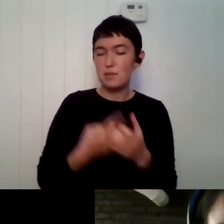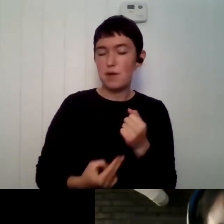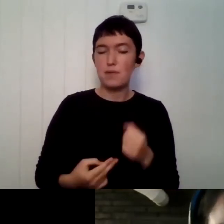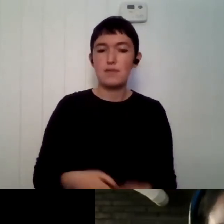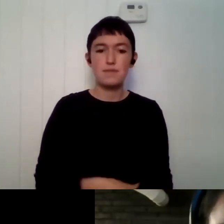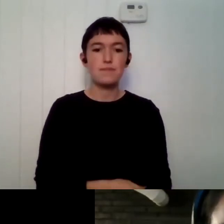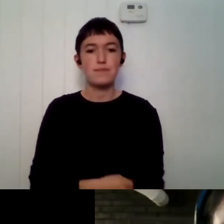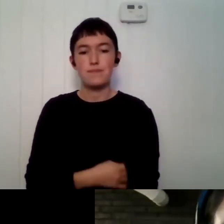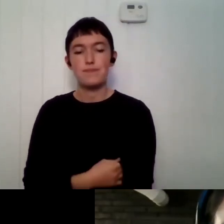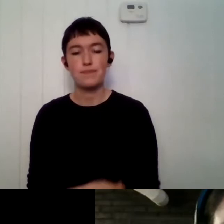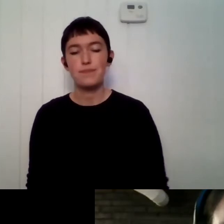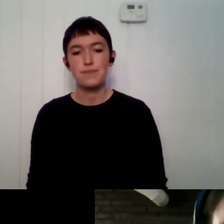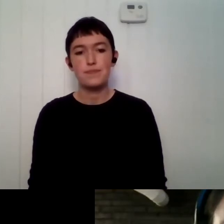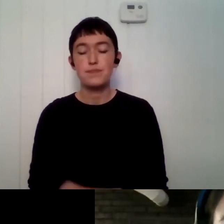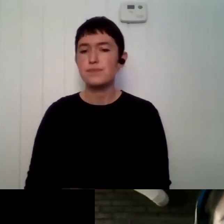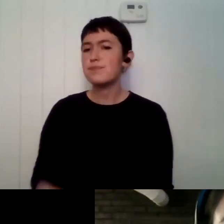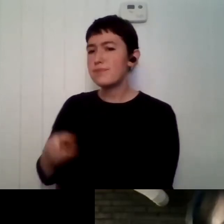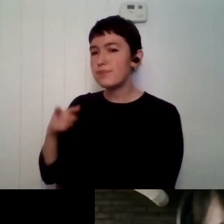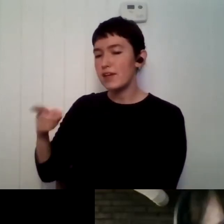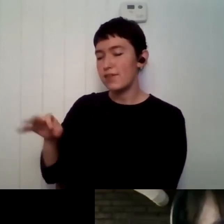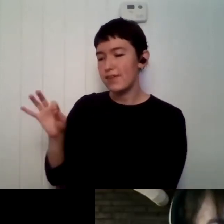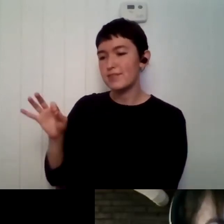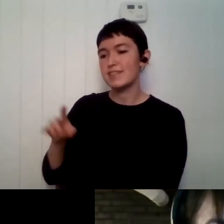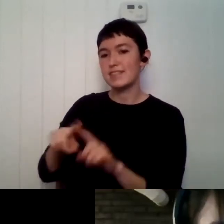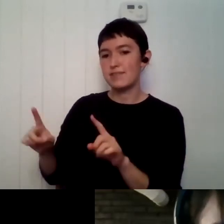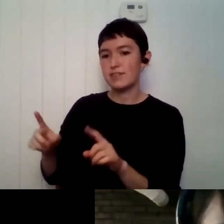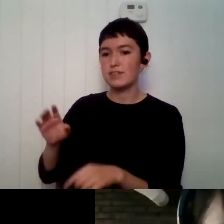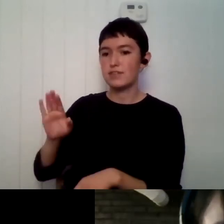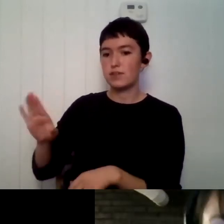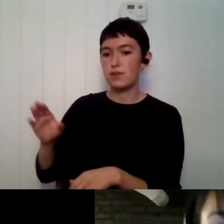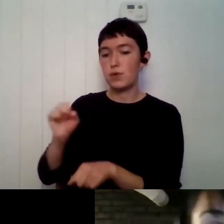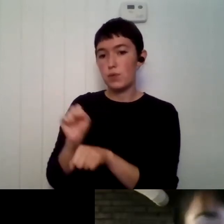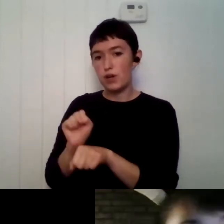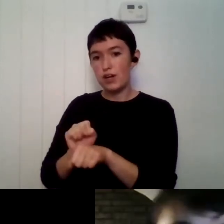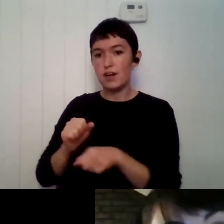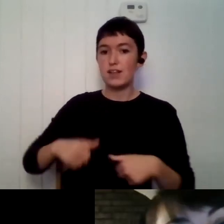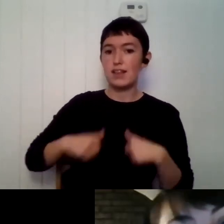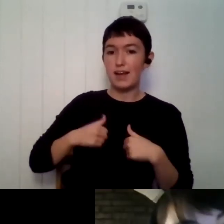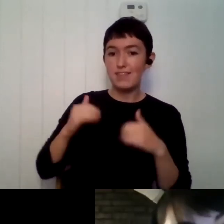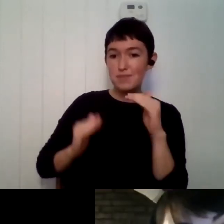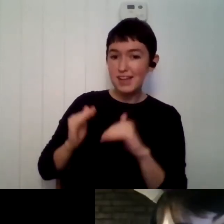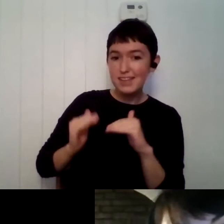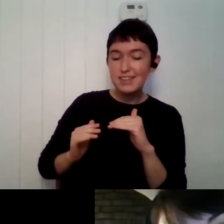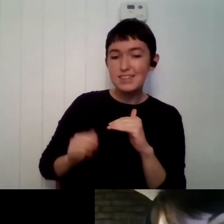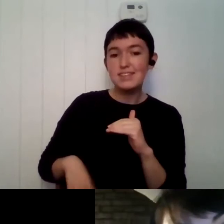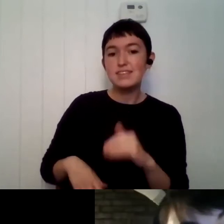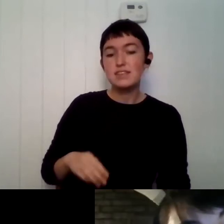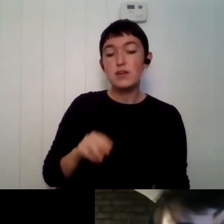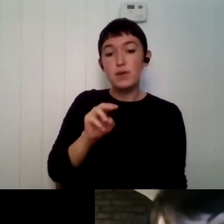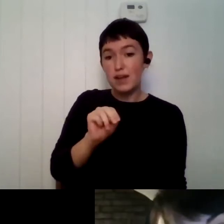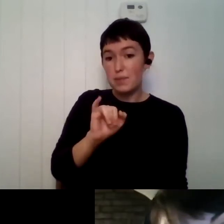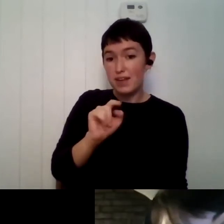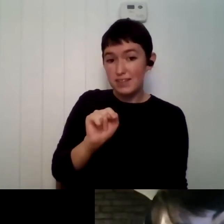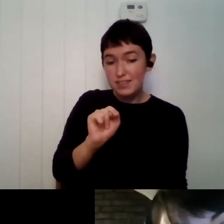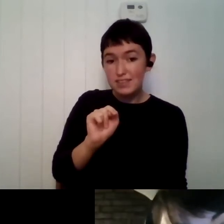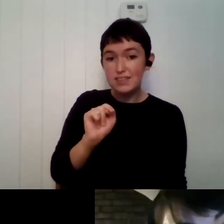question. Have you found a difference in like your work-life balance between working at like institutions like MIT are like at least